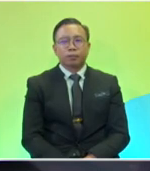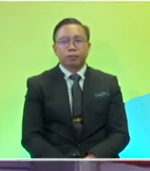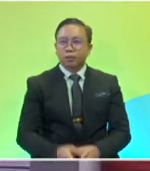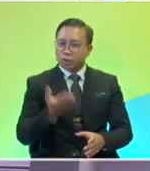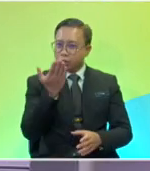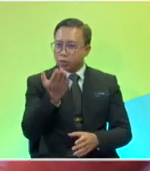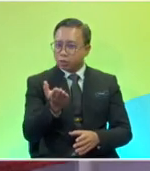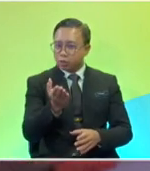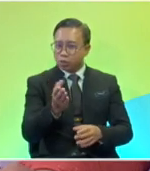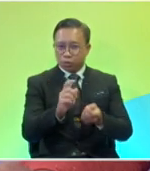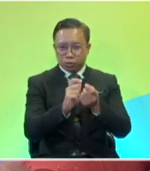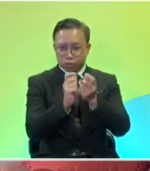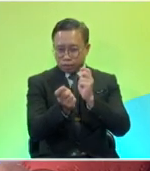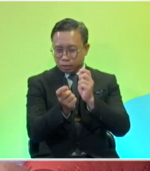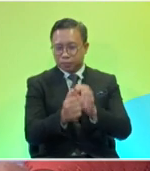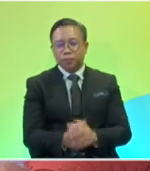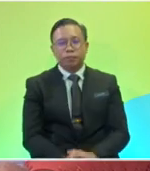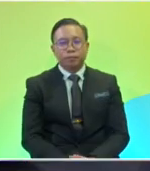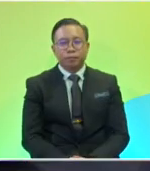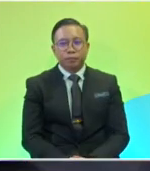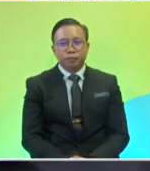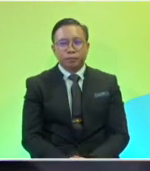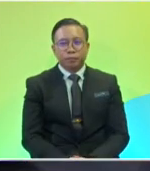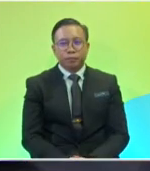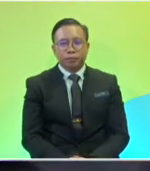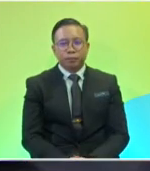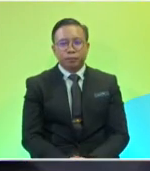turn. Okay, please, I want a bingo.